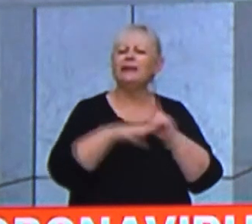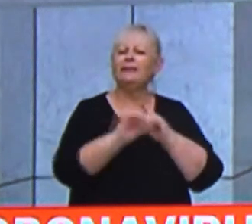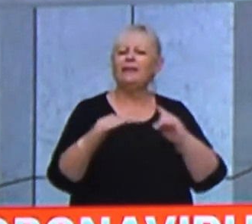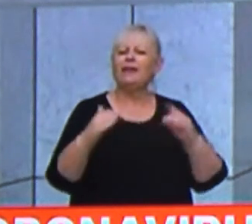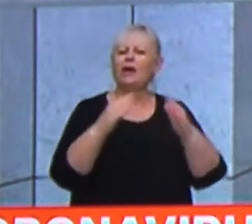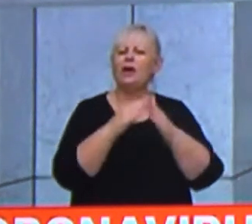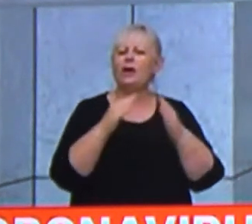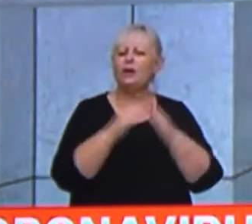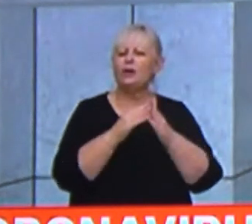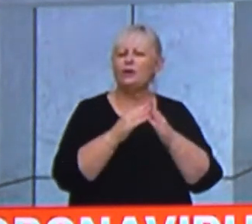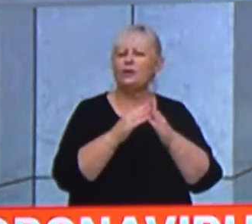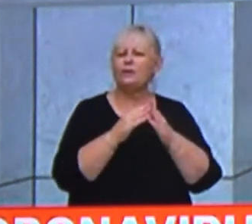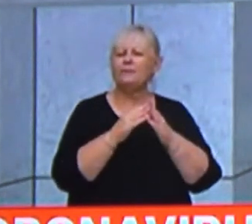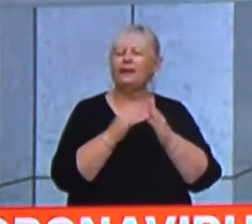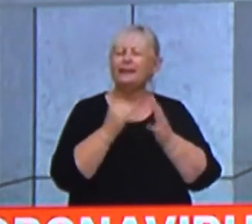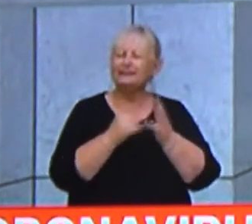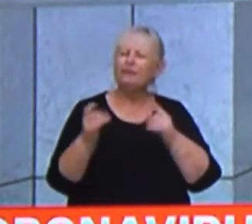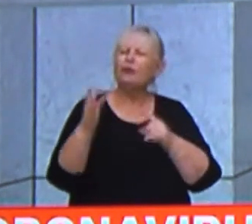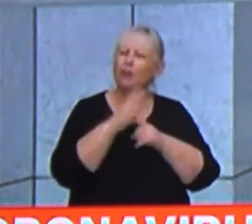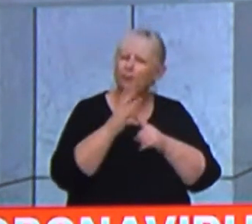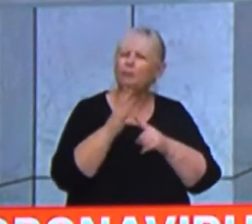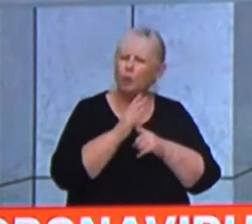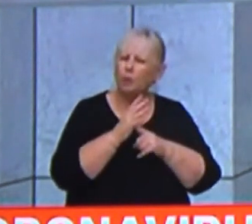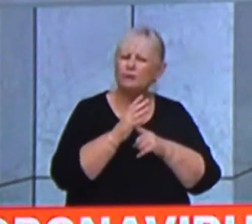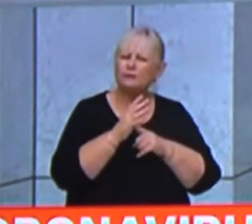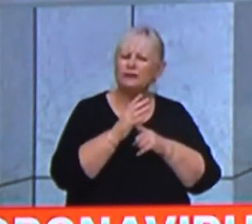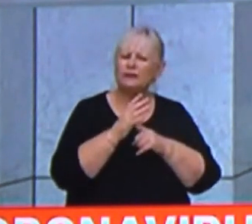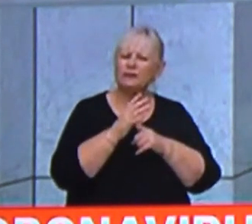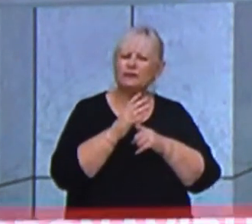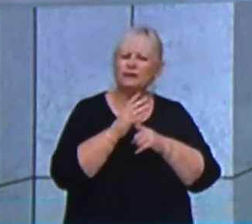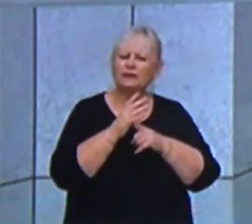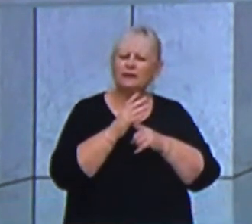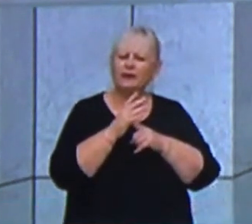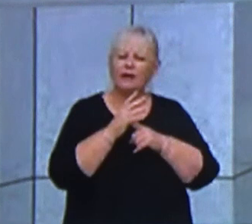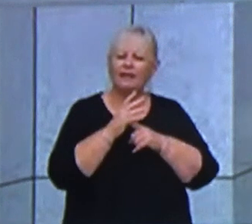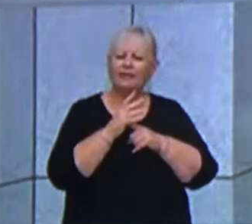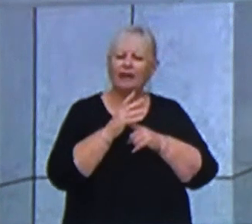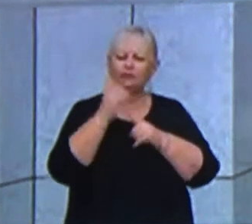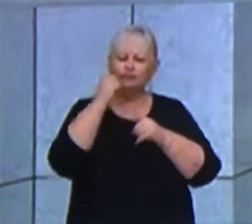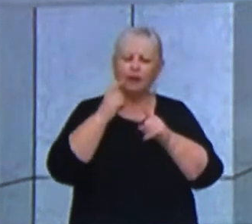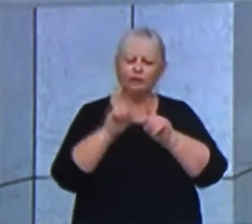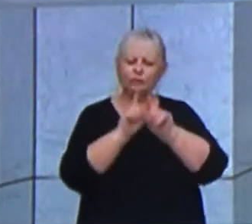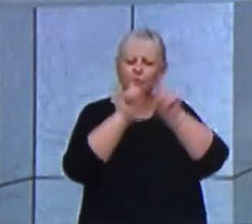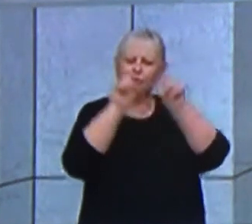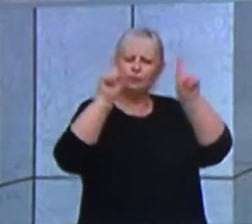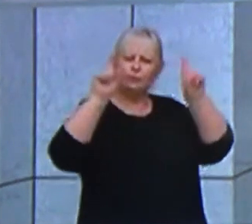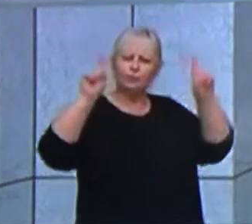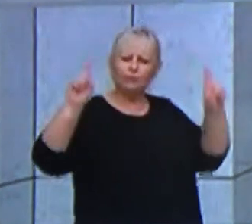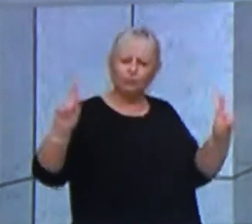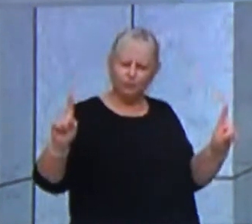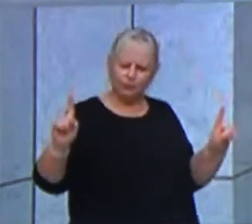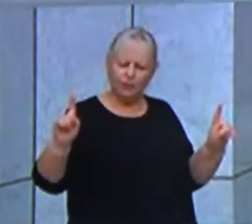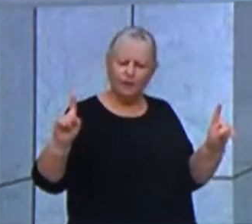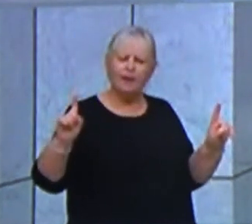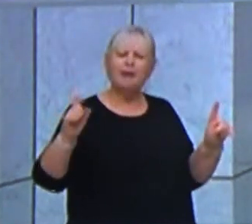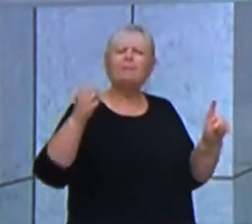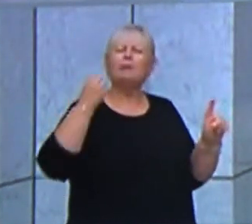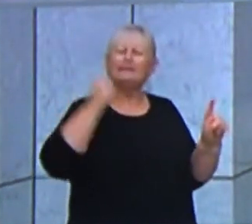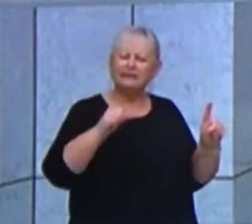Kidd and his team for pulling this together. He has had the support of the AMA, the College of GPs, the Council